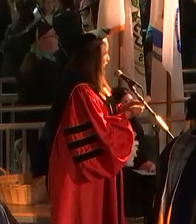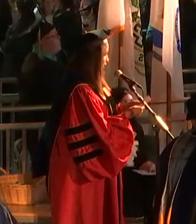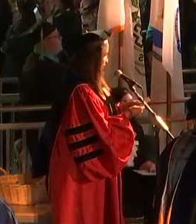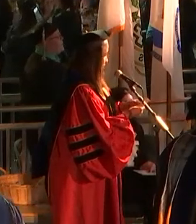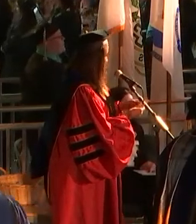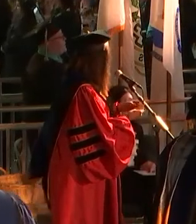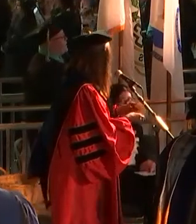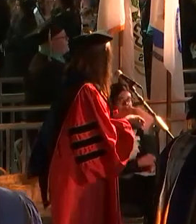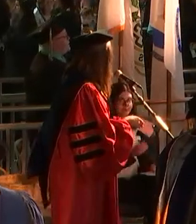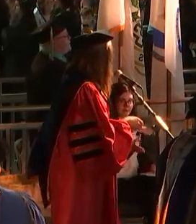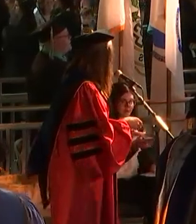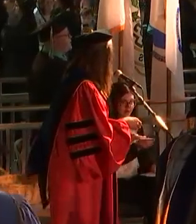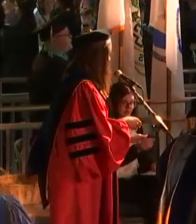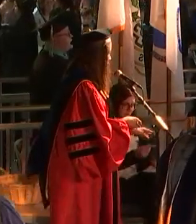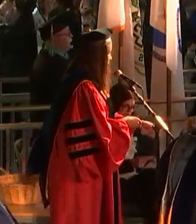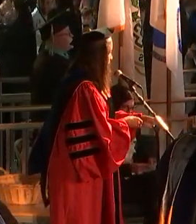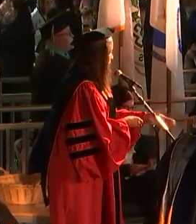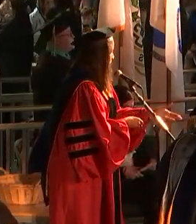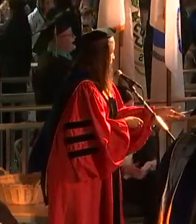Wendy Gorkas.